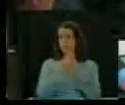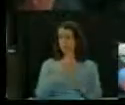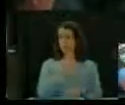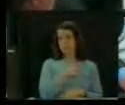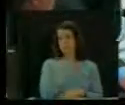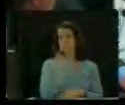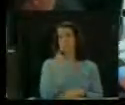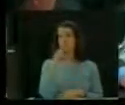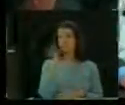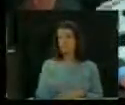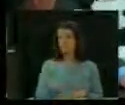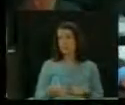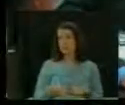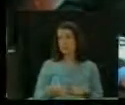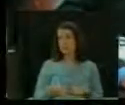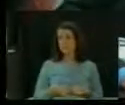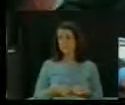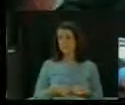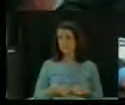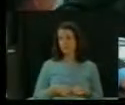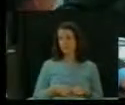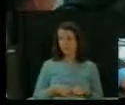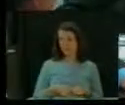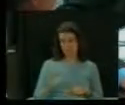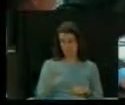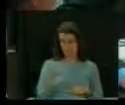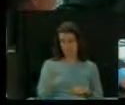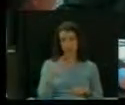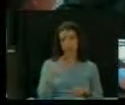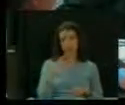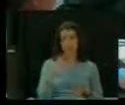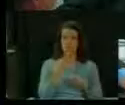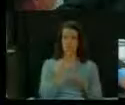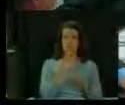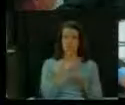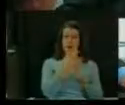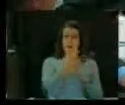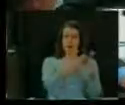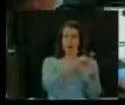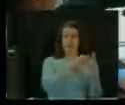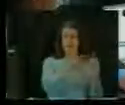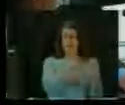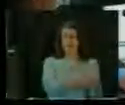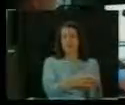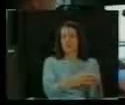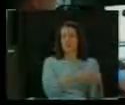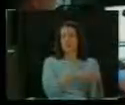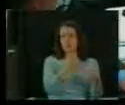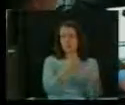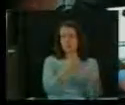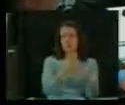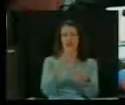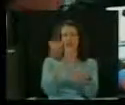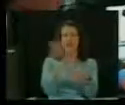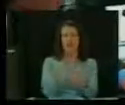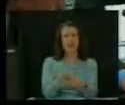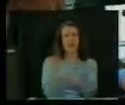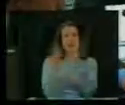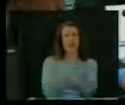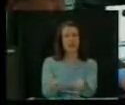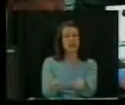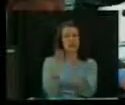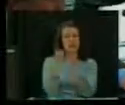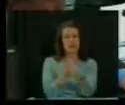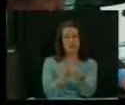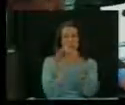tell those officials how to run that? Because the state legislature said that we did. They have applied it